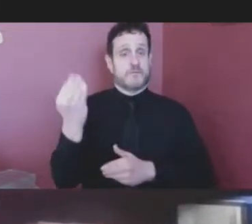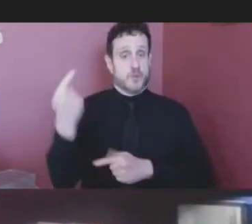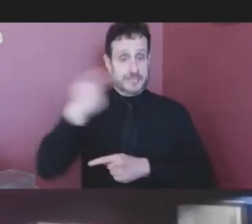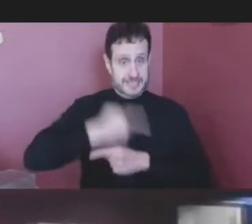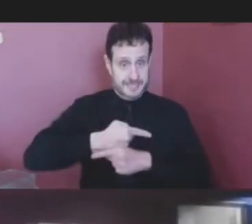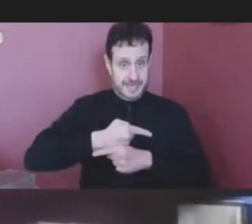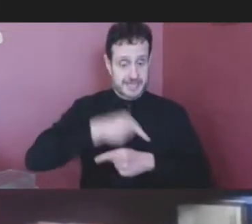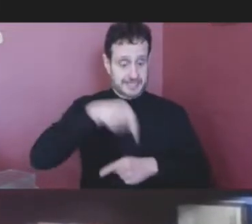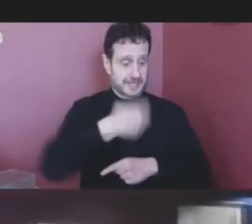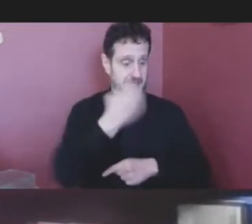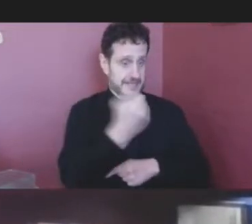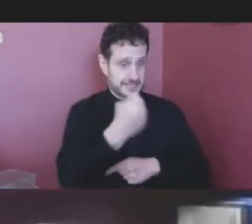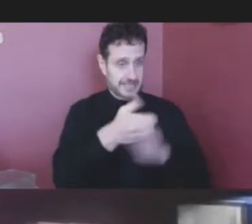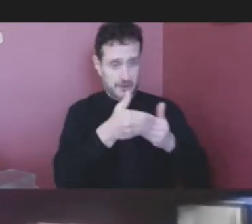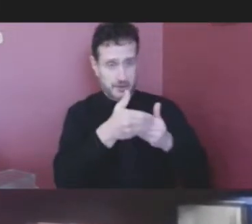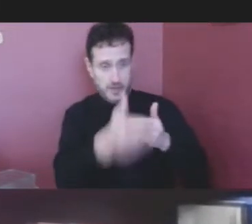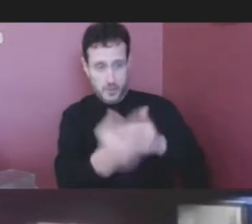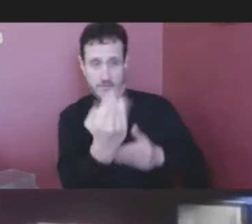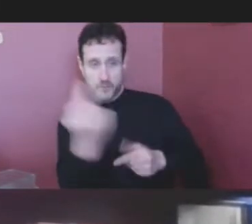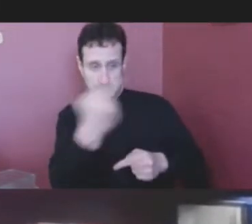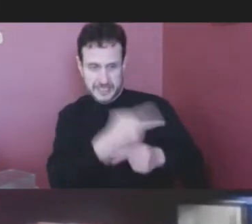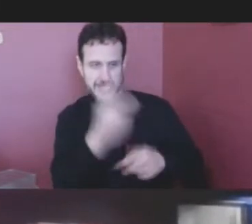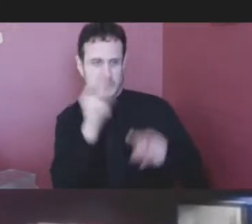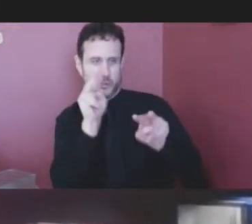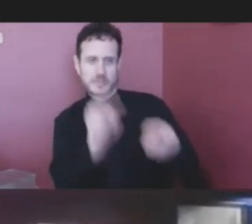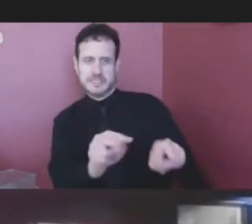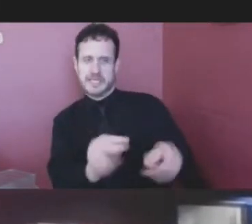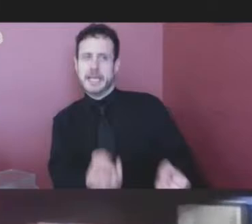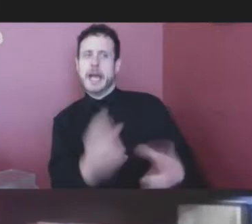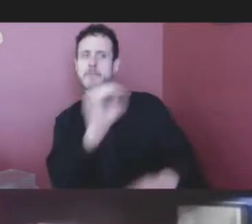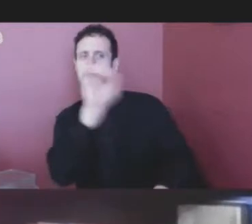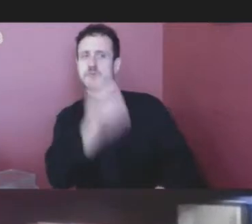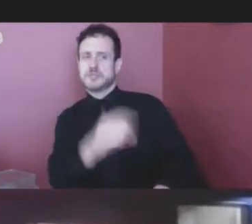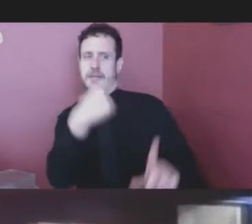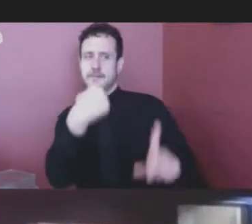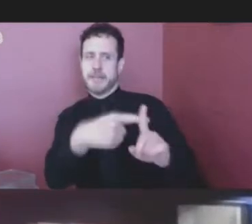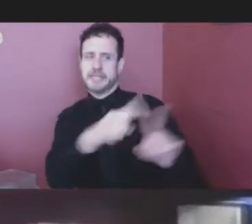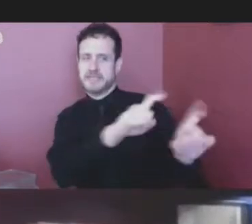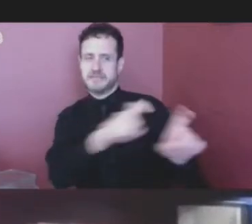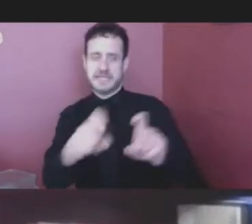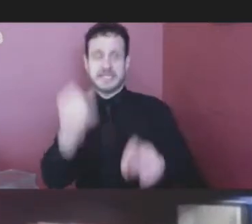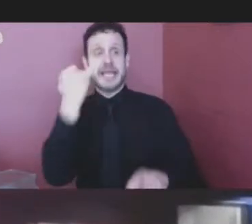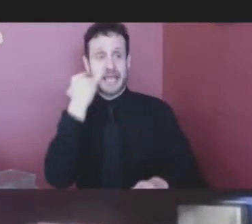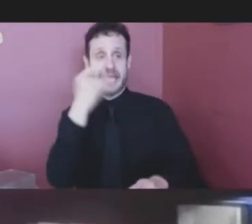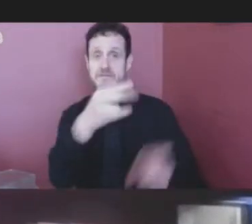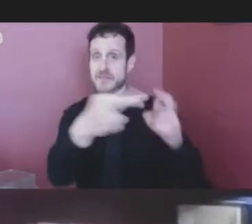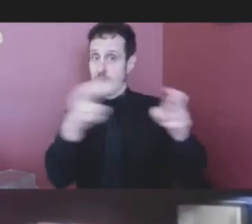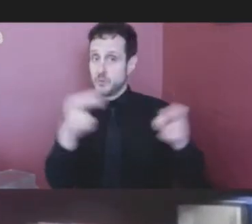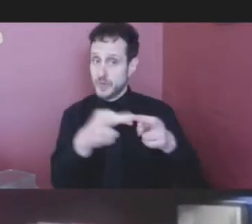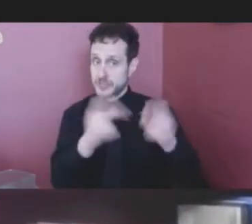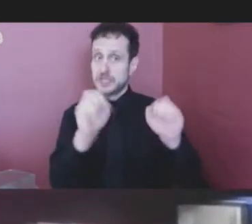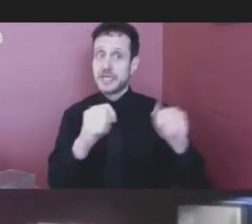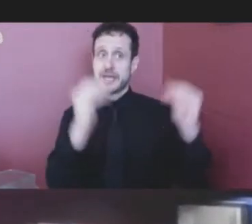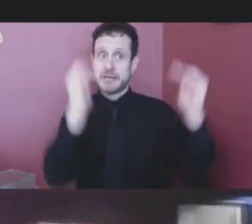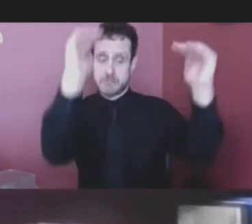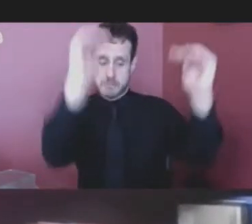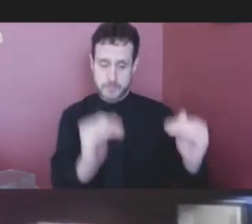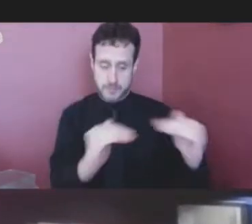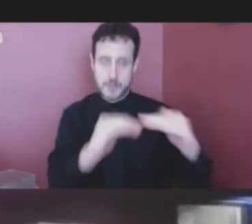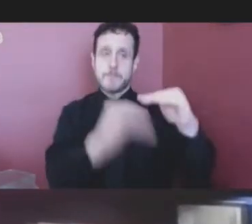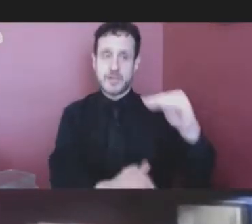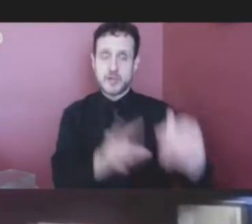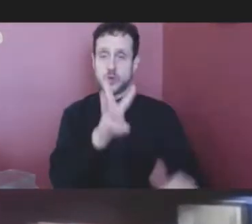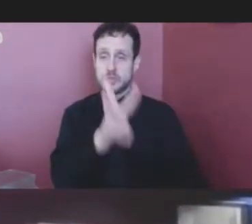Saturday will be the indicator. If the region gets itself below 6.5% for 3 days